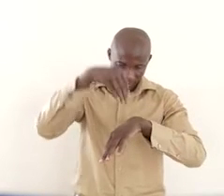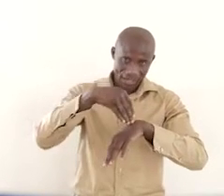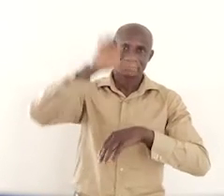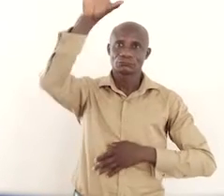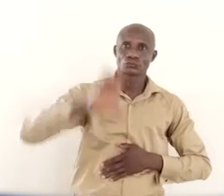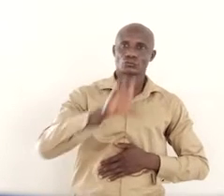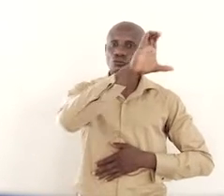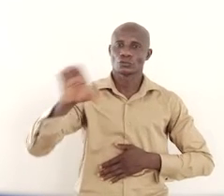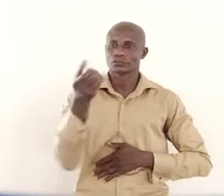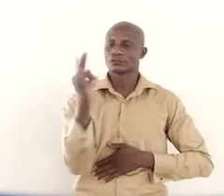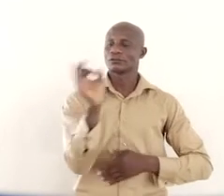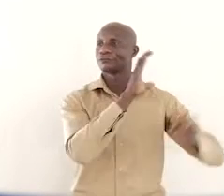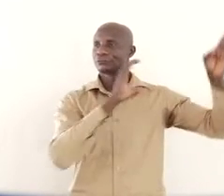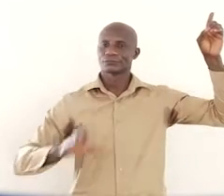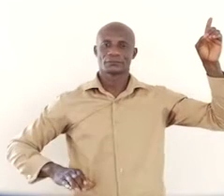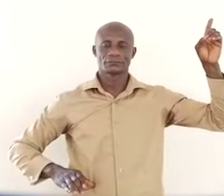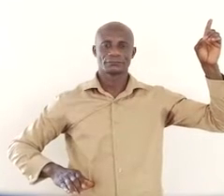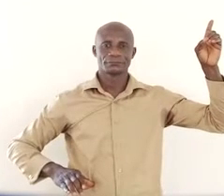at the cross of Christ.